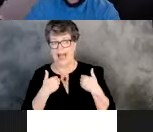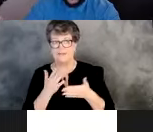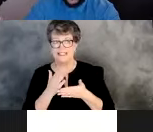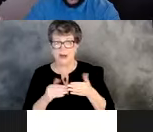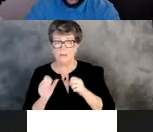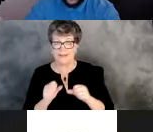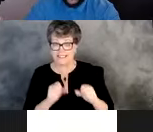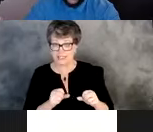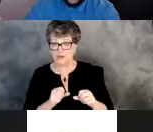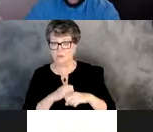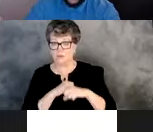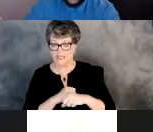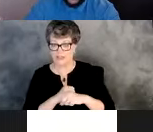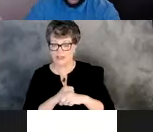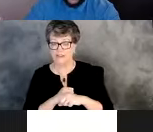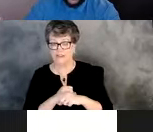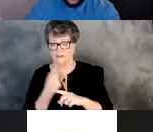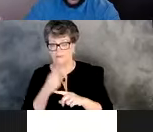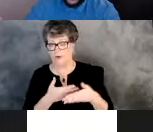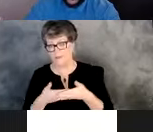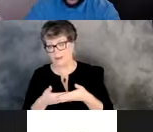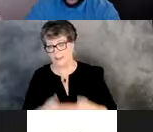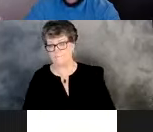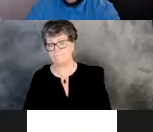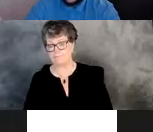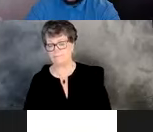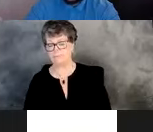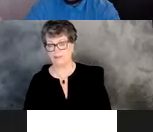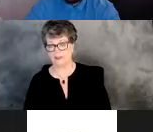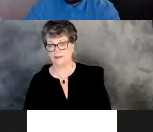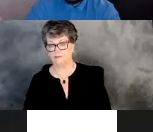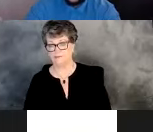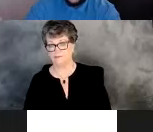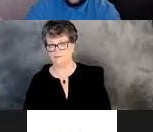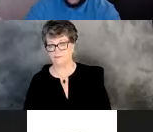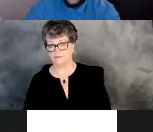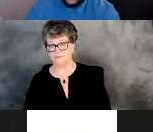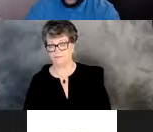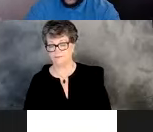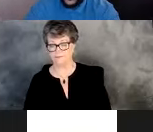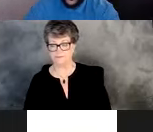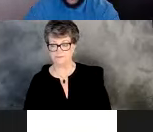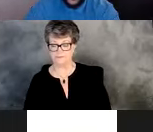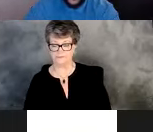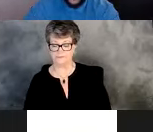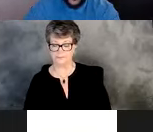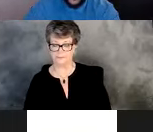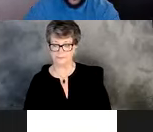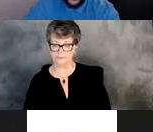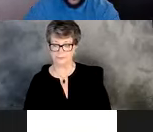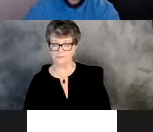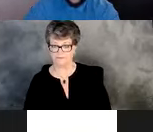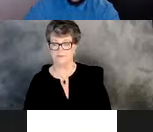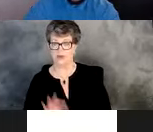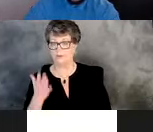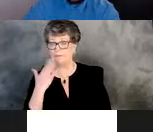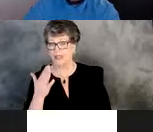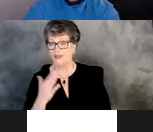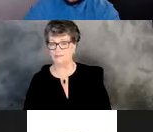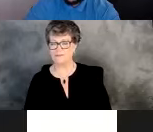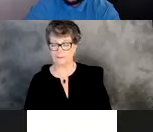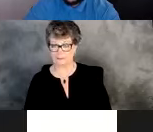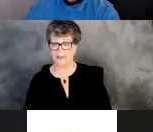potential for transfer of antibodies to her child as a means of protection as well. Great, thank you.